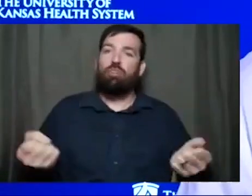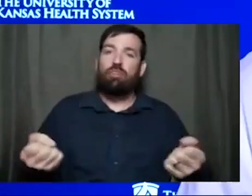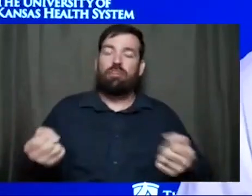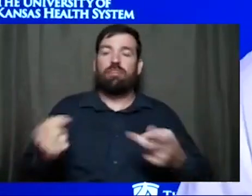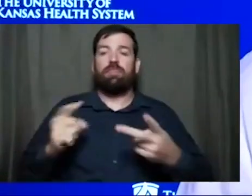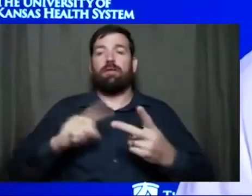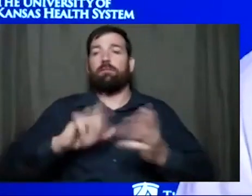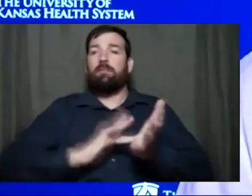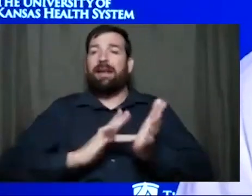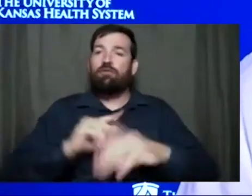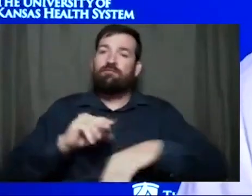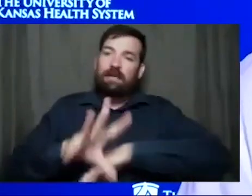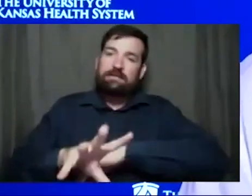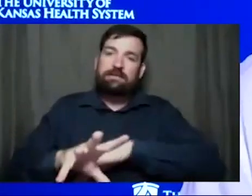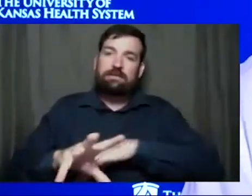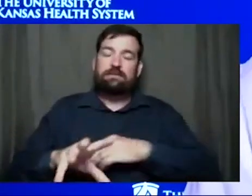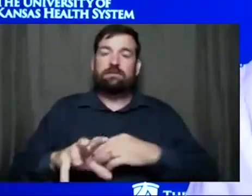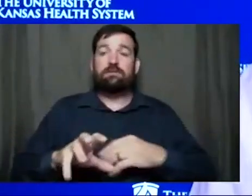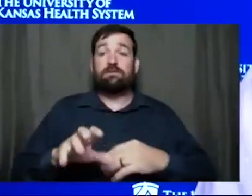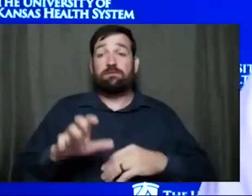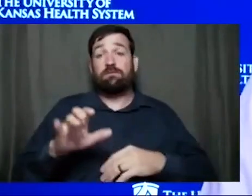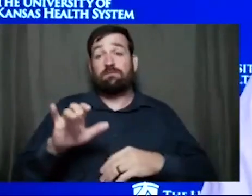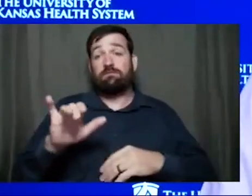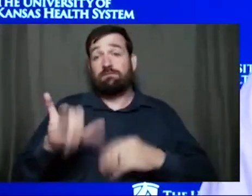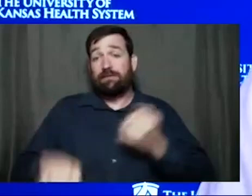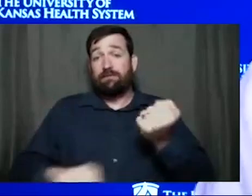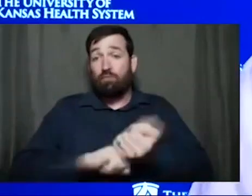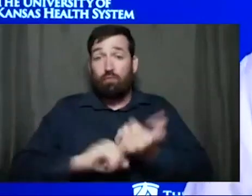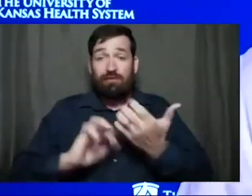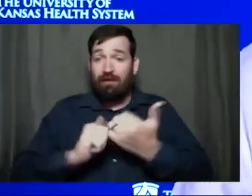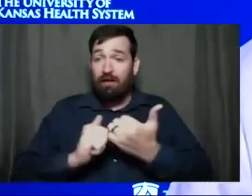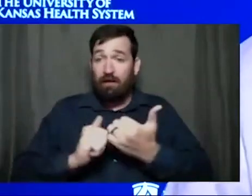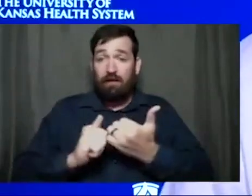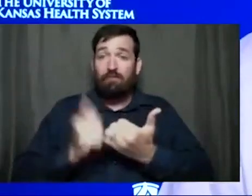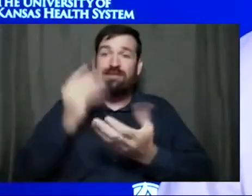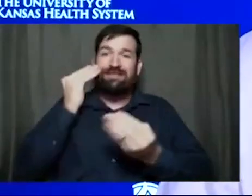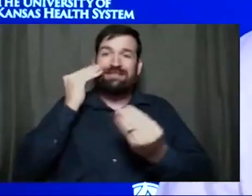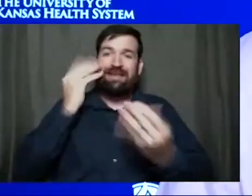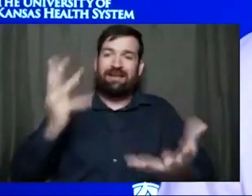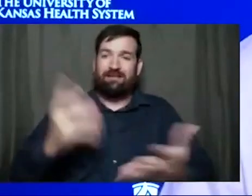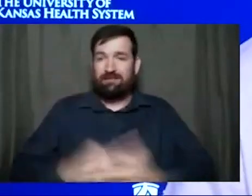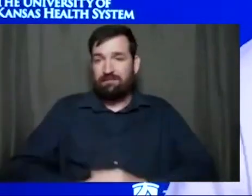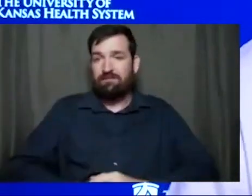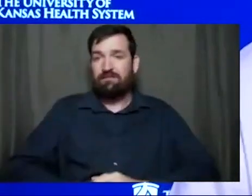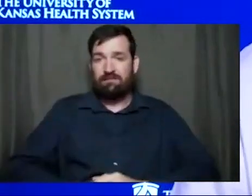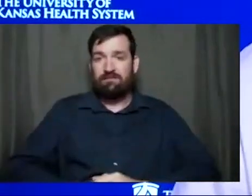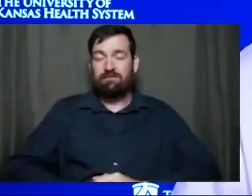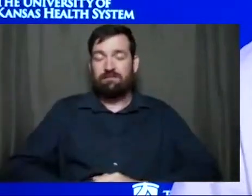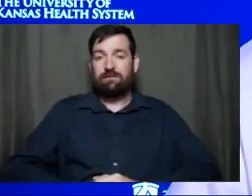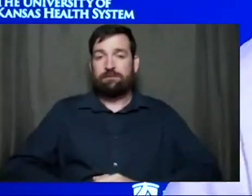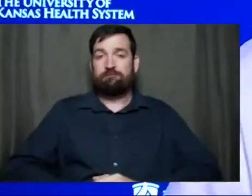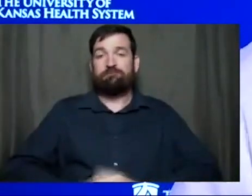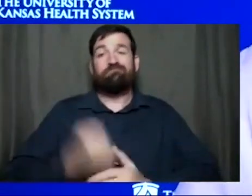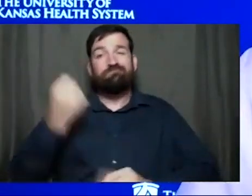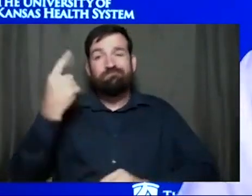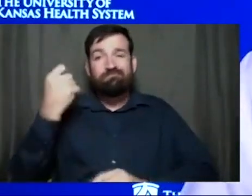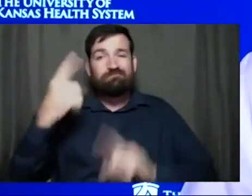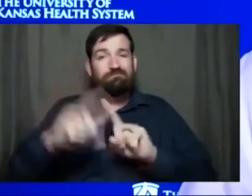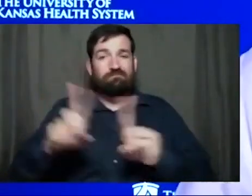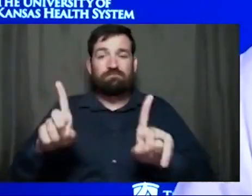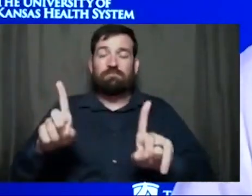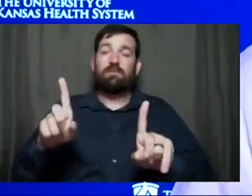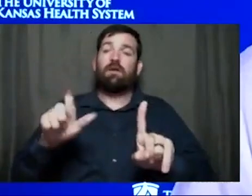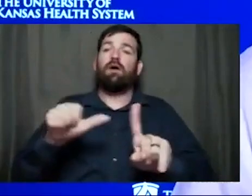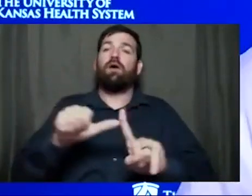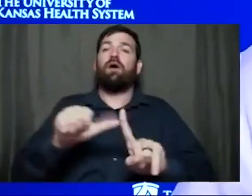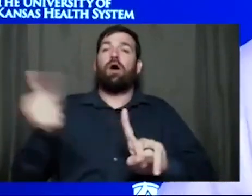advice, and that is supported by data. And however, there are other aspects that